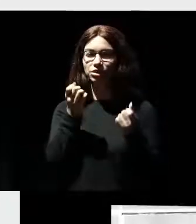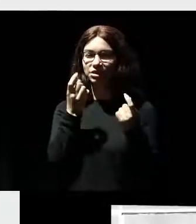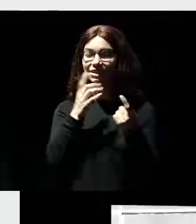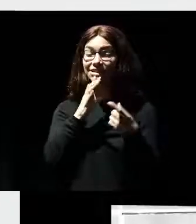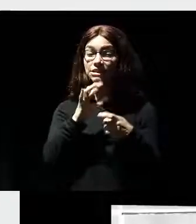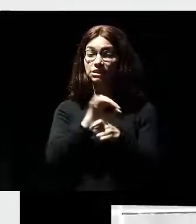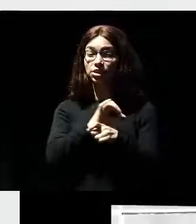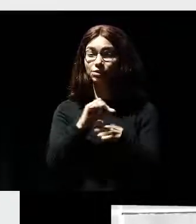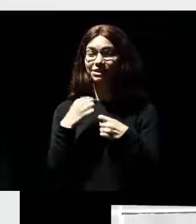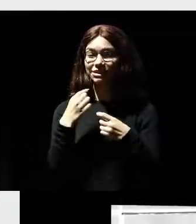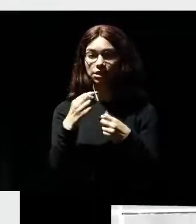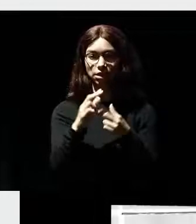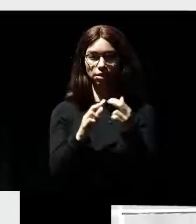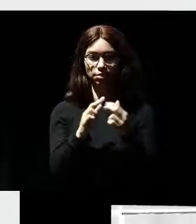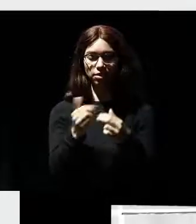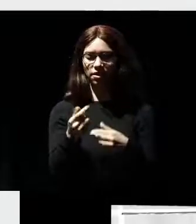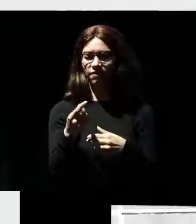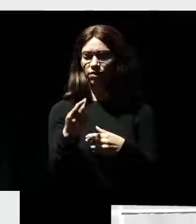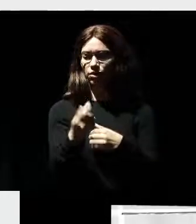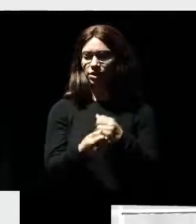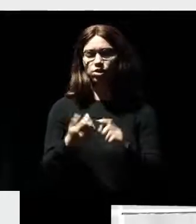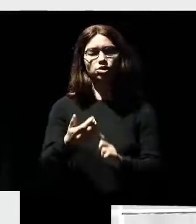We a number of years ago